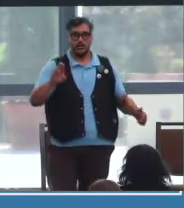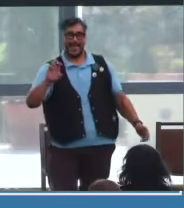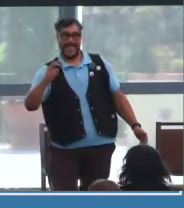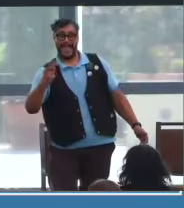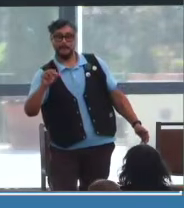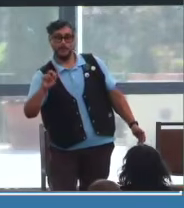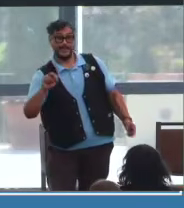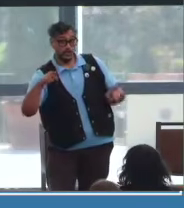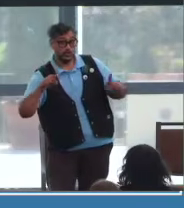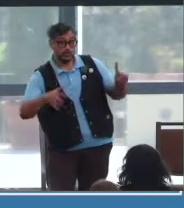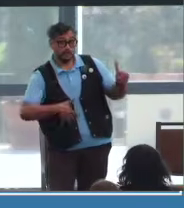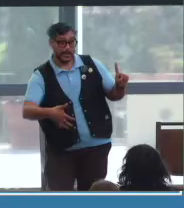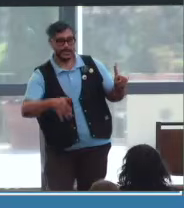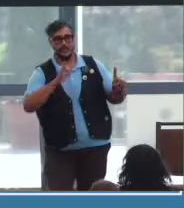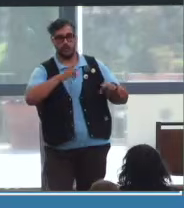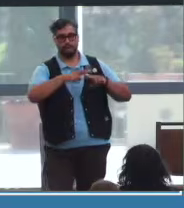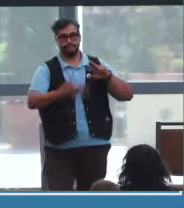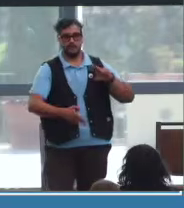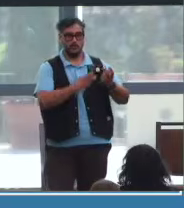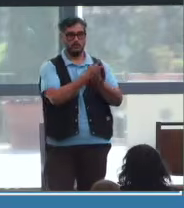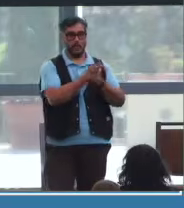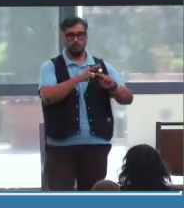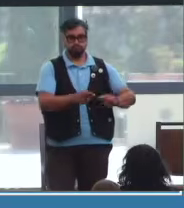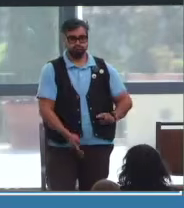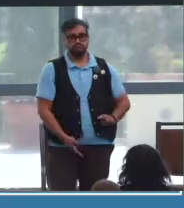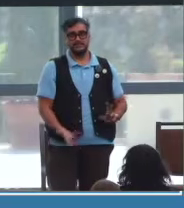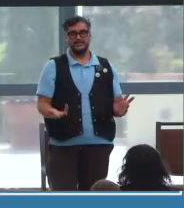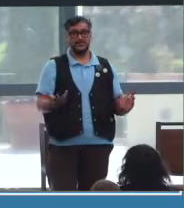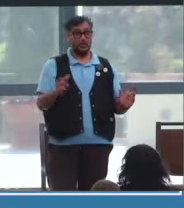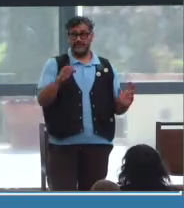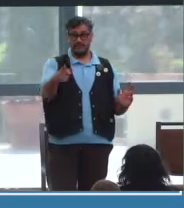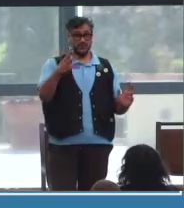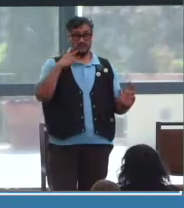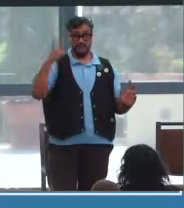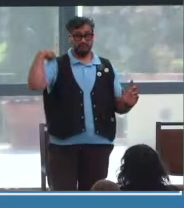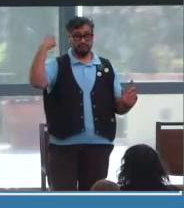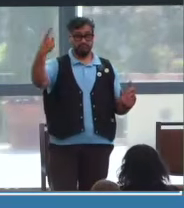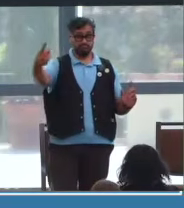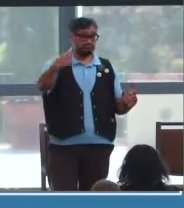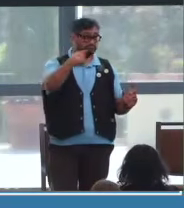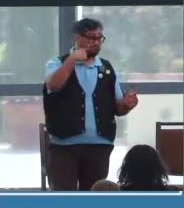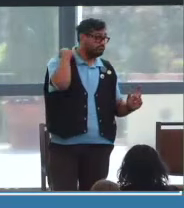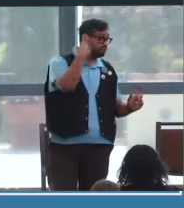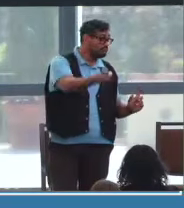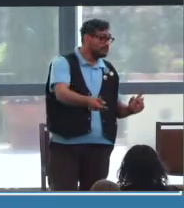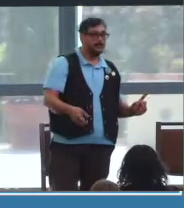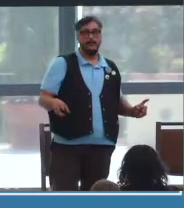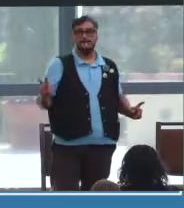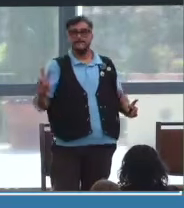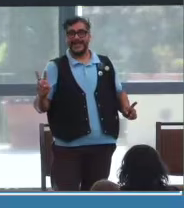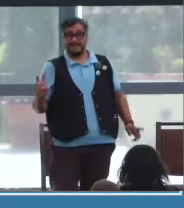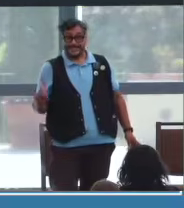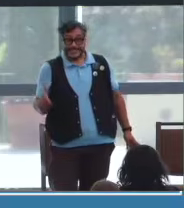also increase bone loss. So if you've had any of those things in the past, in addition, vitamin D, if